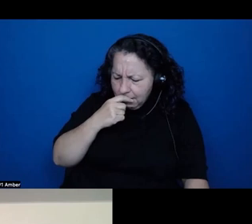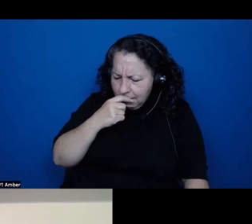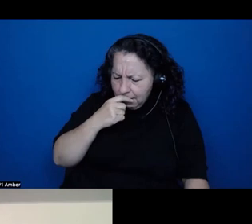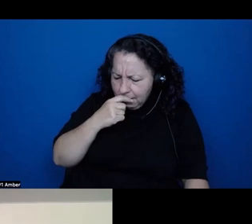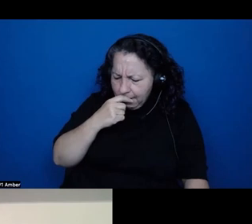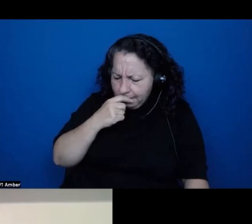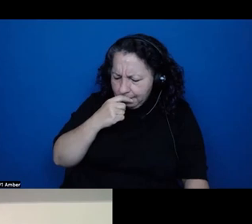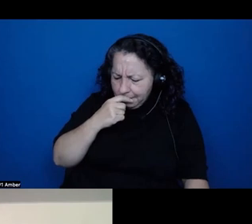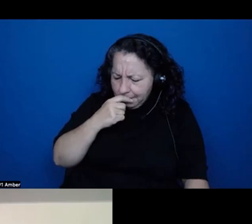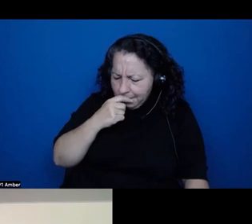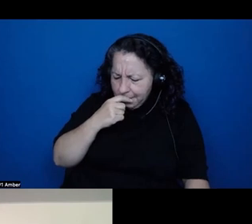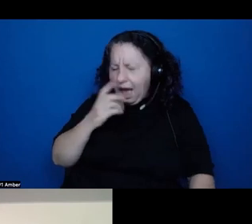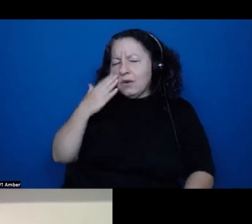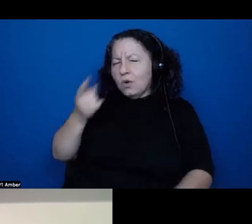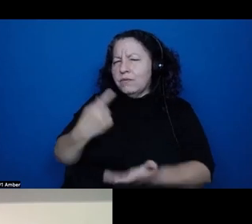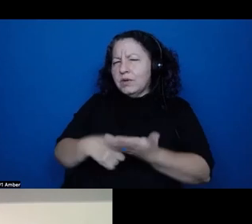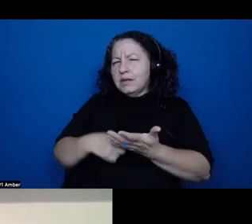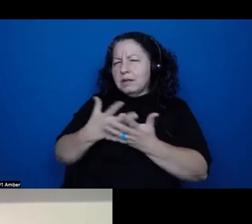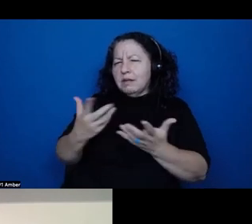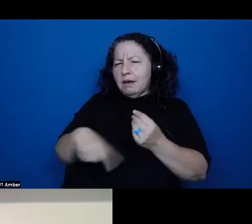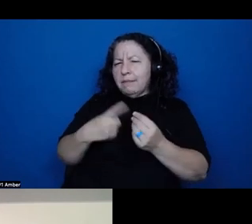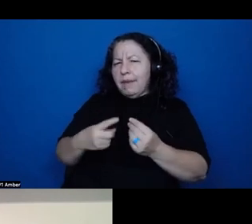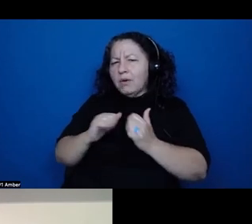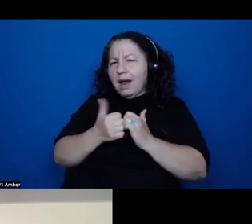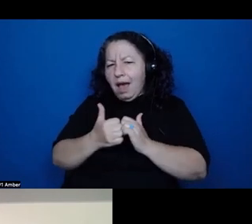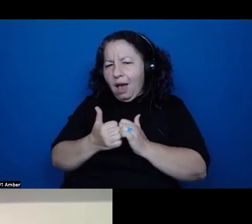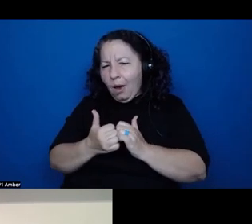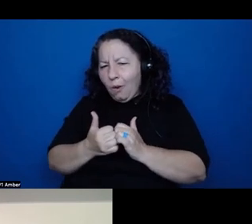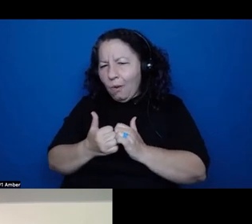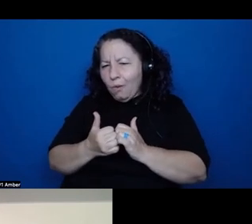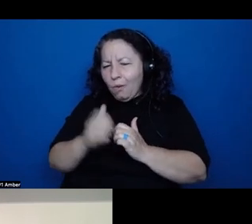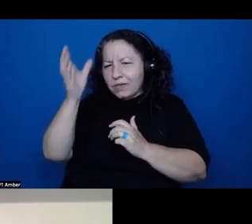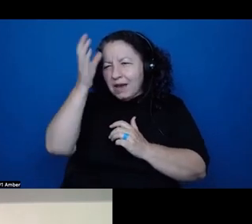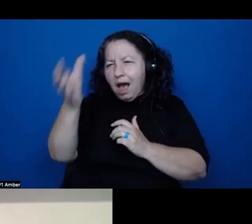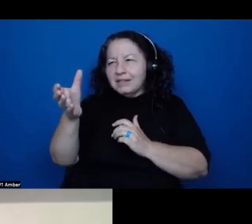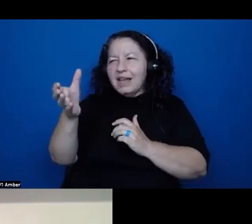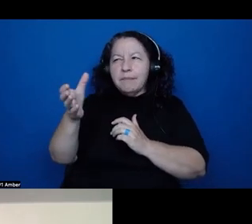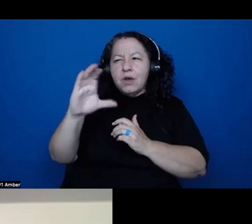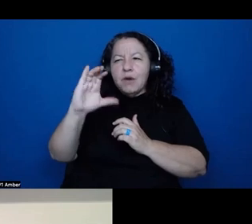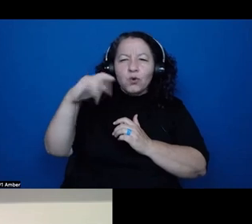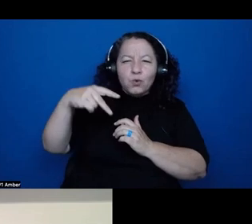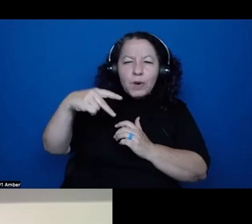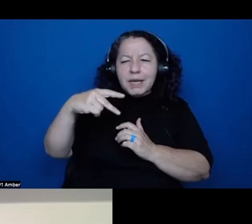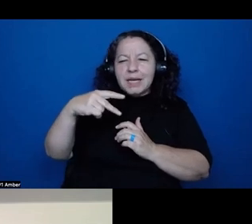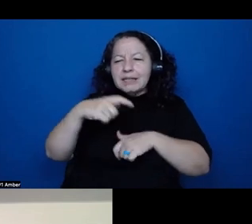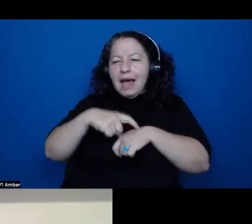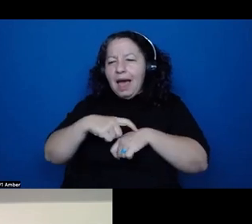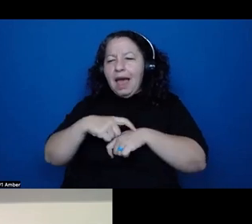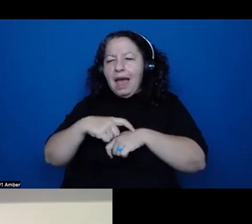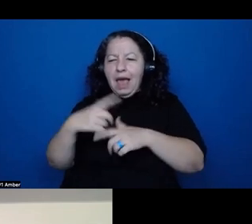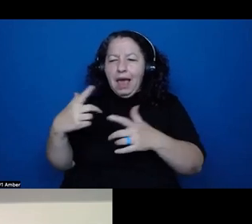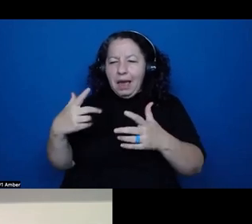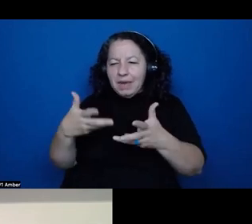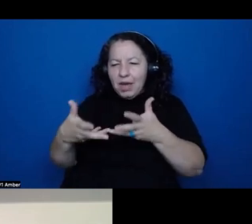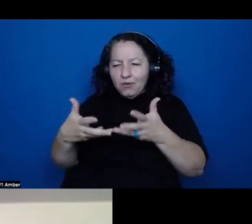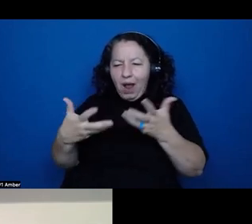a lot about about how the concept of crypt time interacts with the concept of the va in your work. So like I'm not like